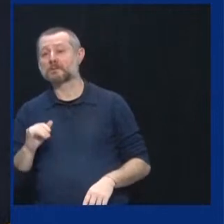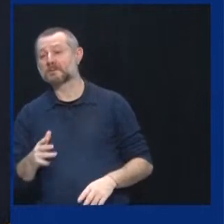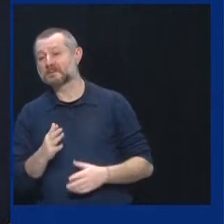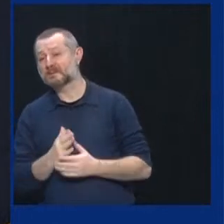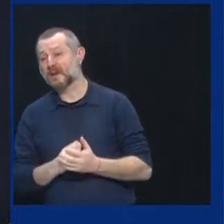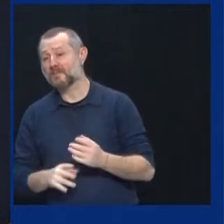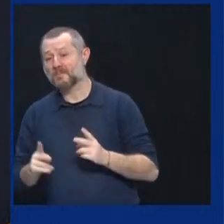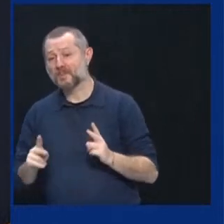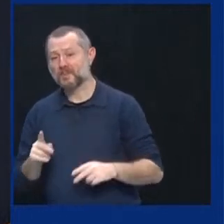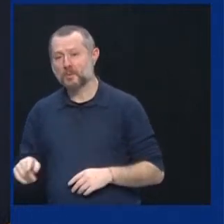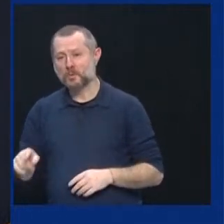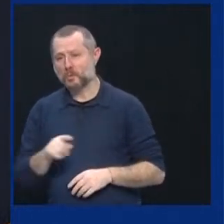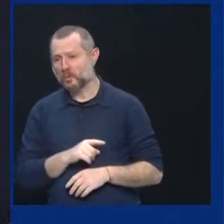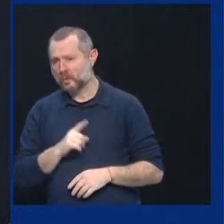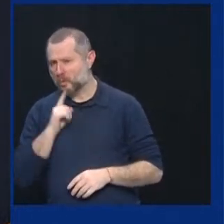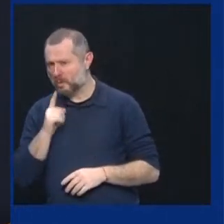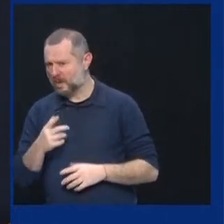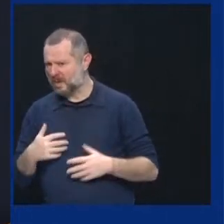have a personal agenda.